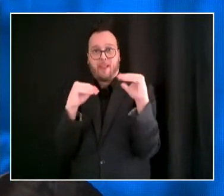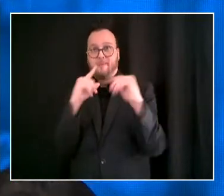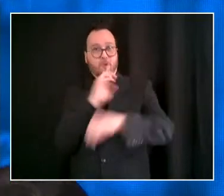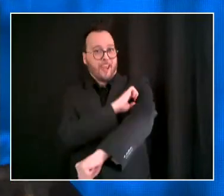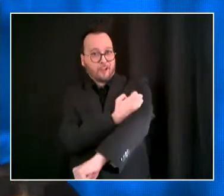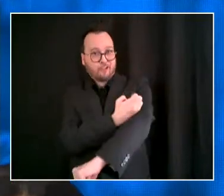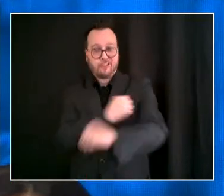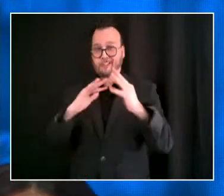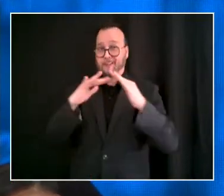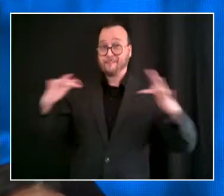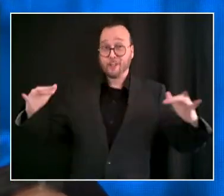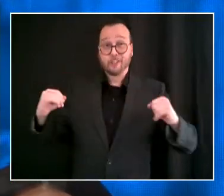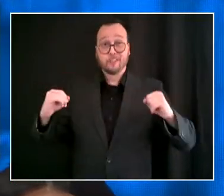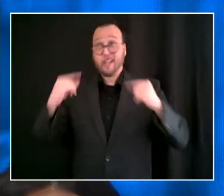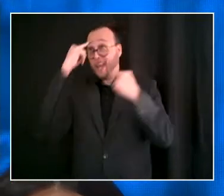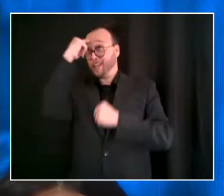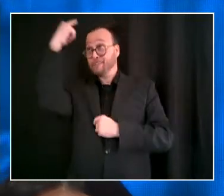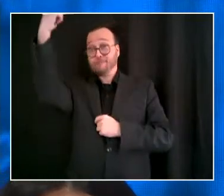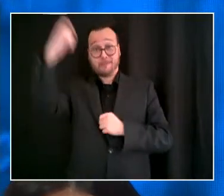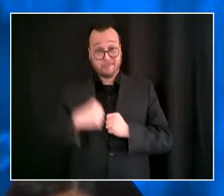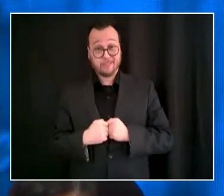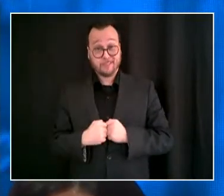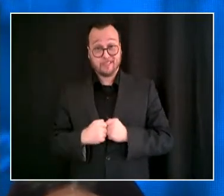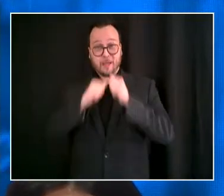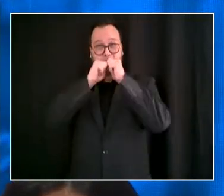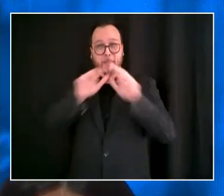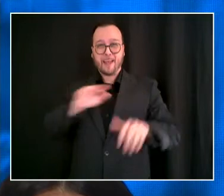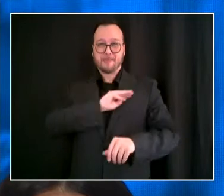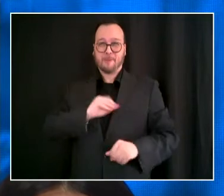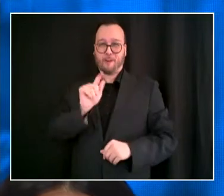diversity, and dreams. Bless Mayor Eric Adams